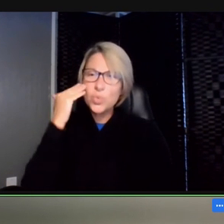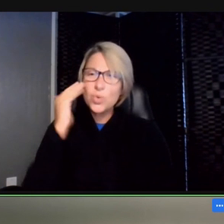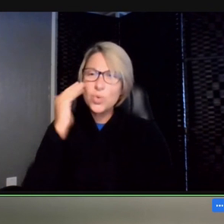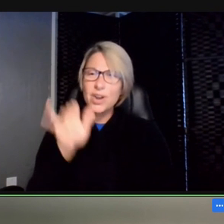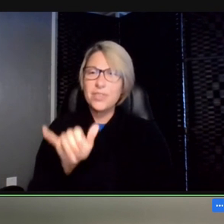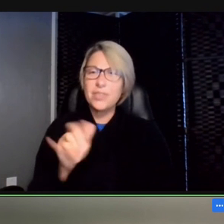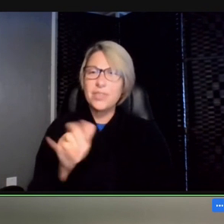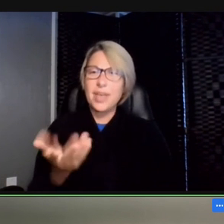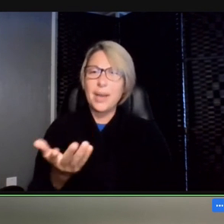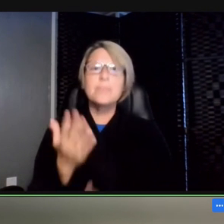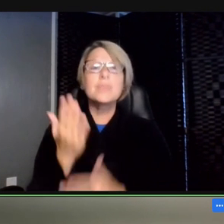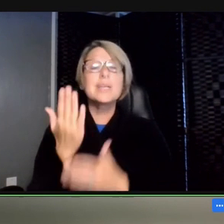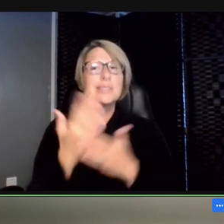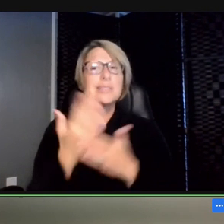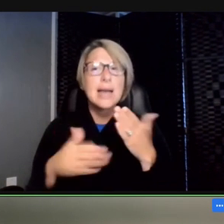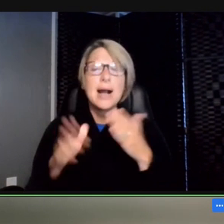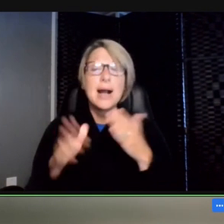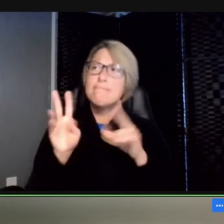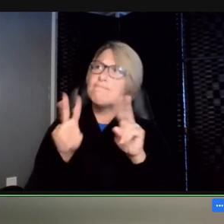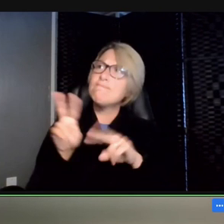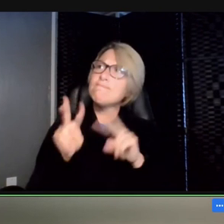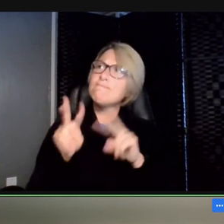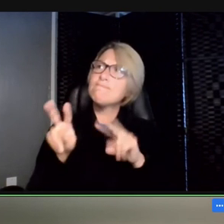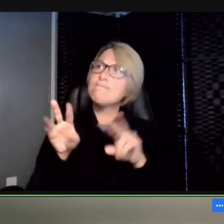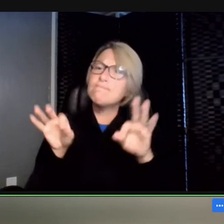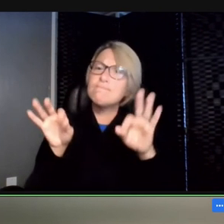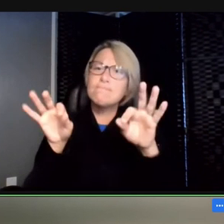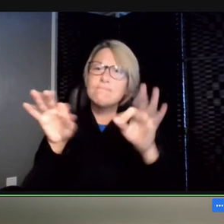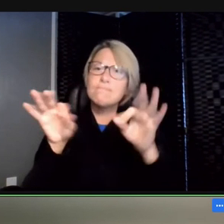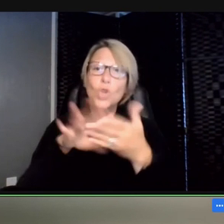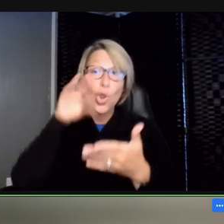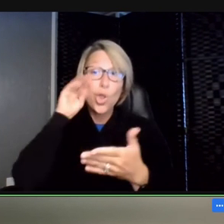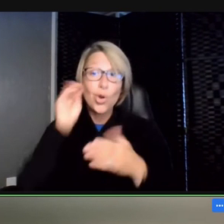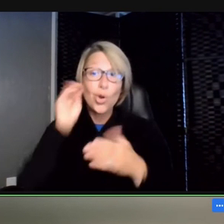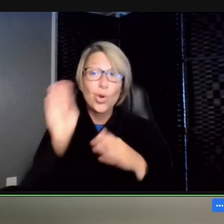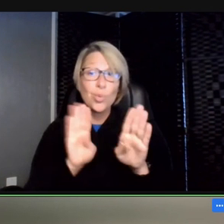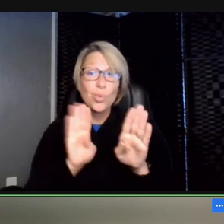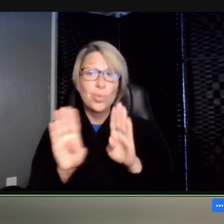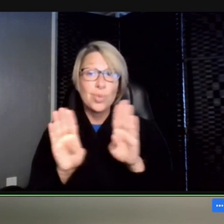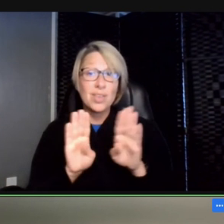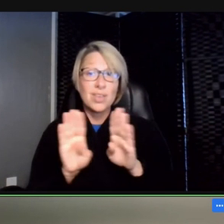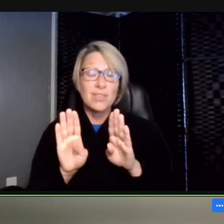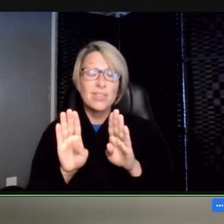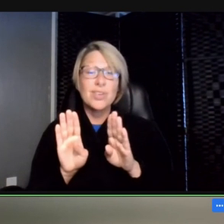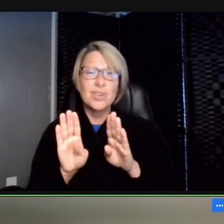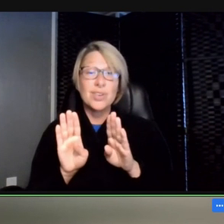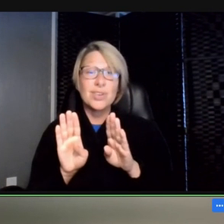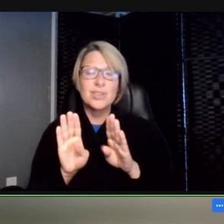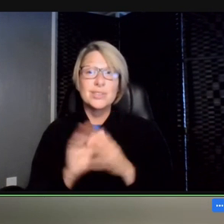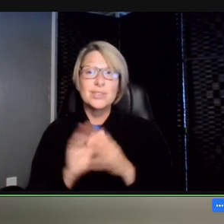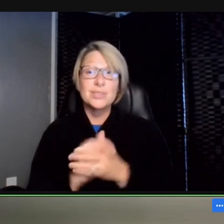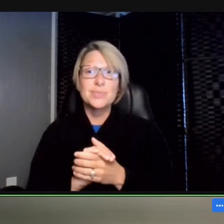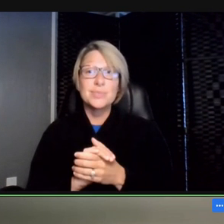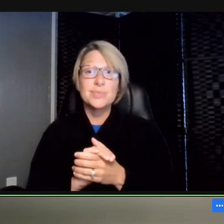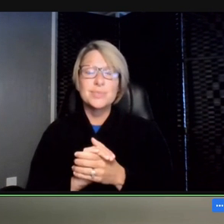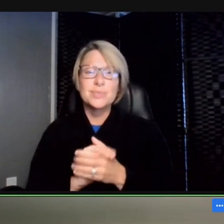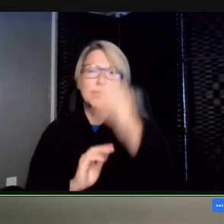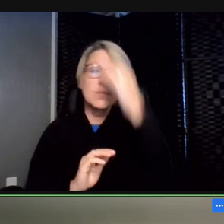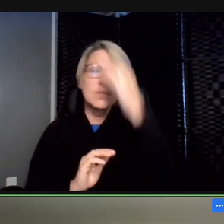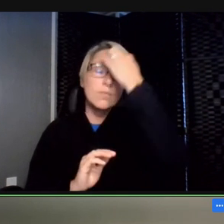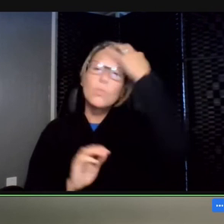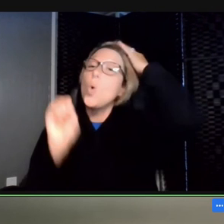learned behaviors that they, all of a sudden, if they want to get out of something, that they've learned how to do it. And again, some of it might